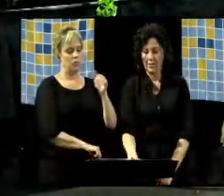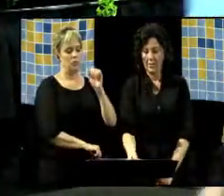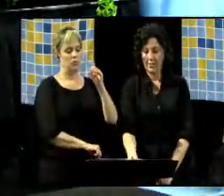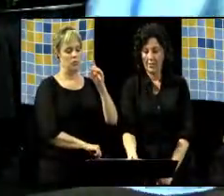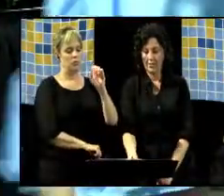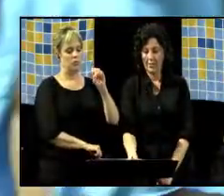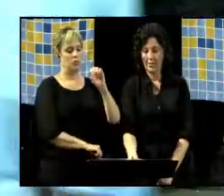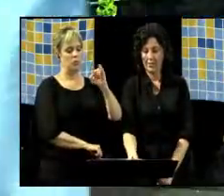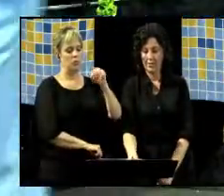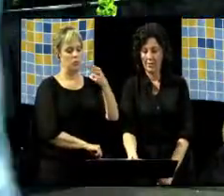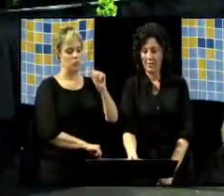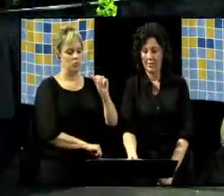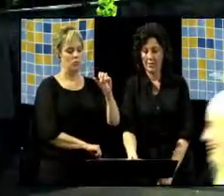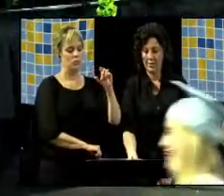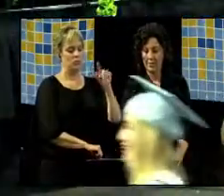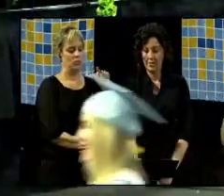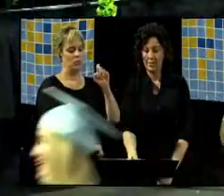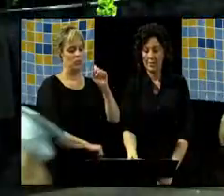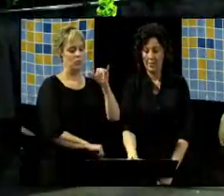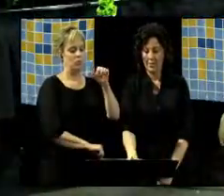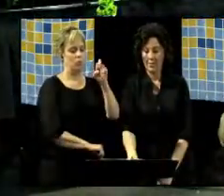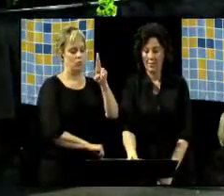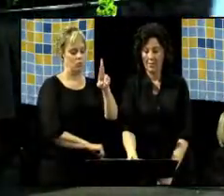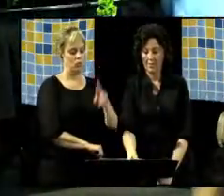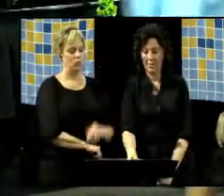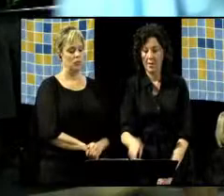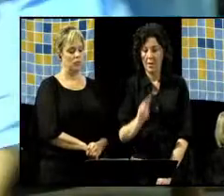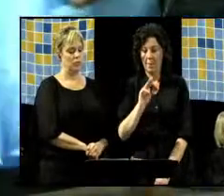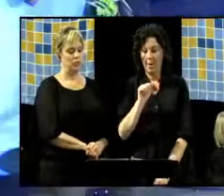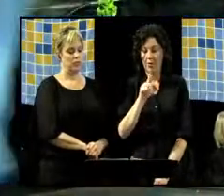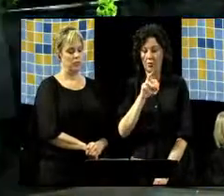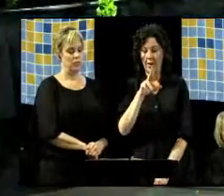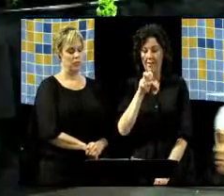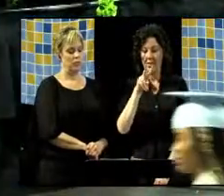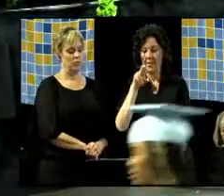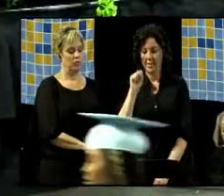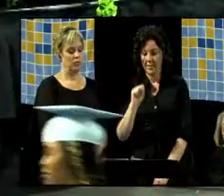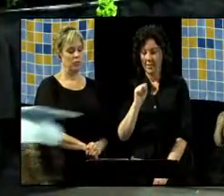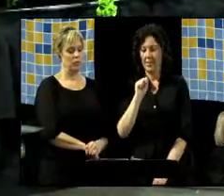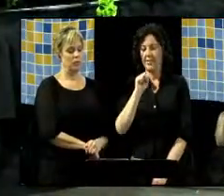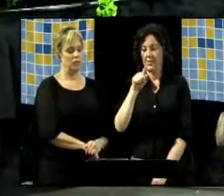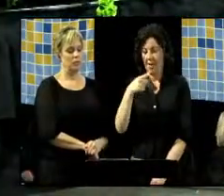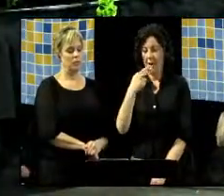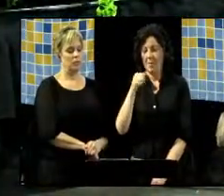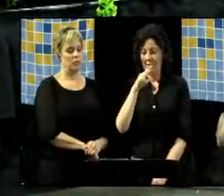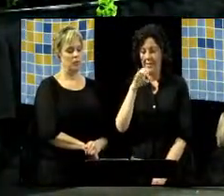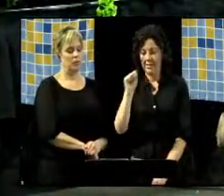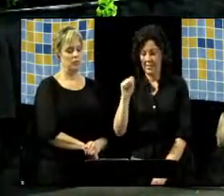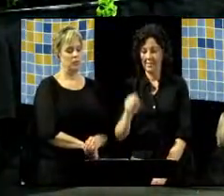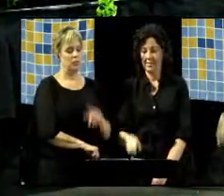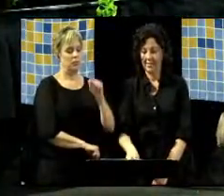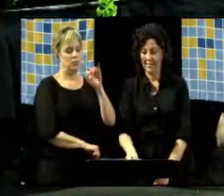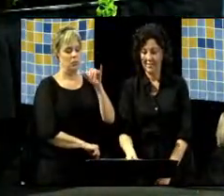Montravius Jaquel Thomas, Tiana Diane Thomas,